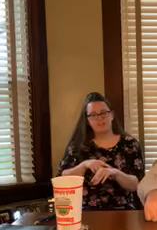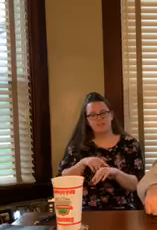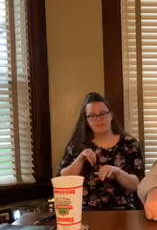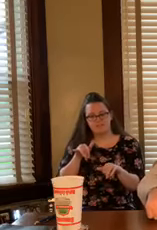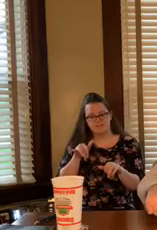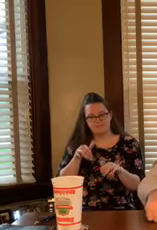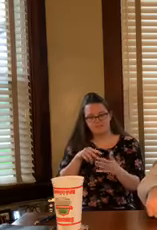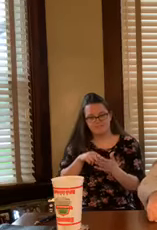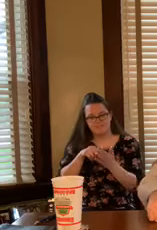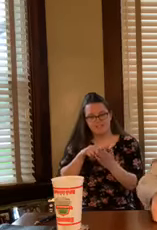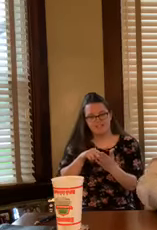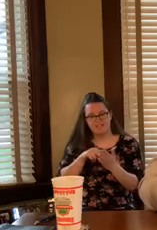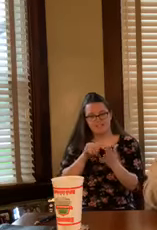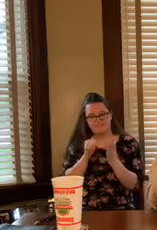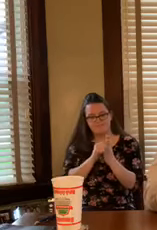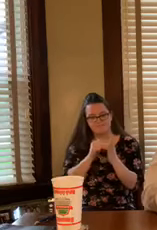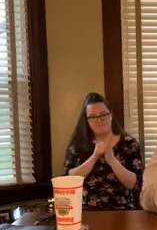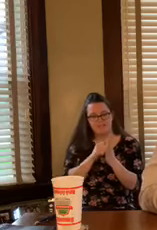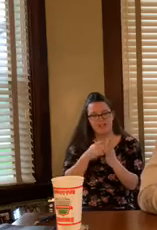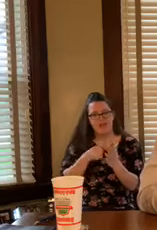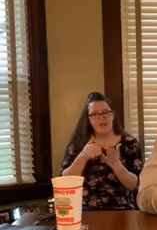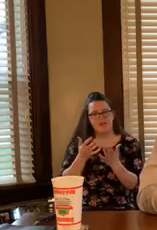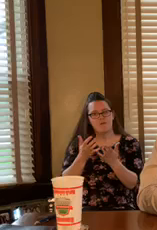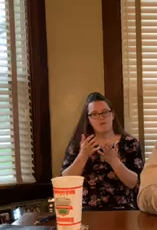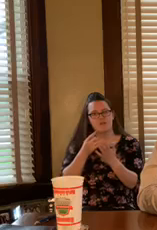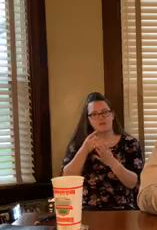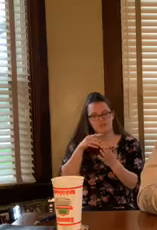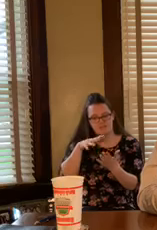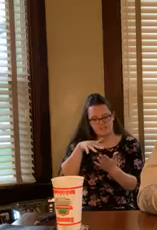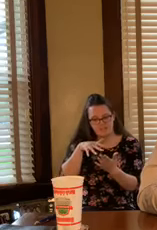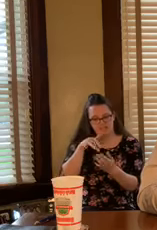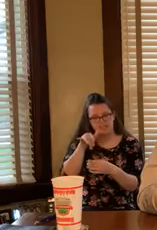knocking. I want you to examine that